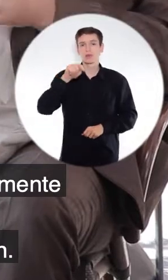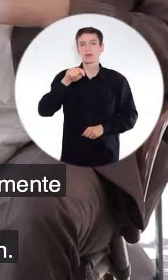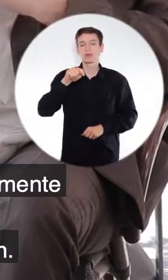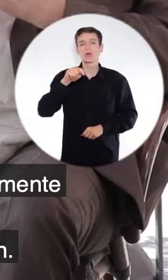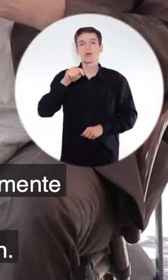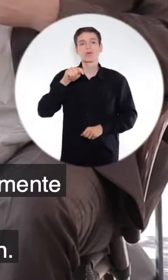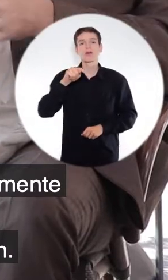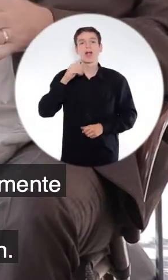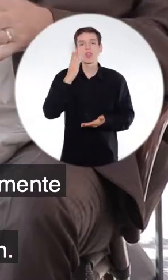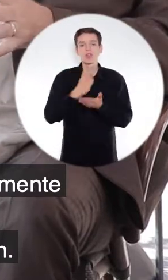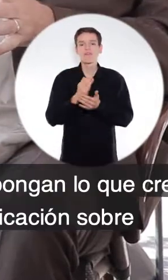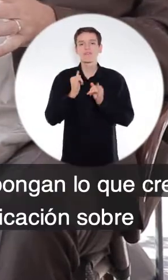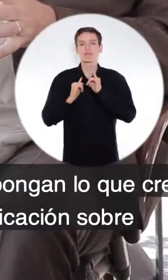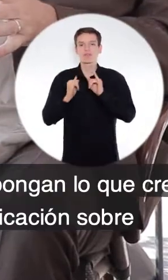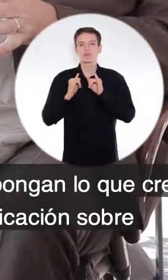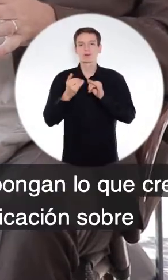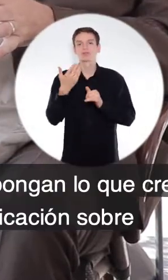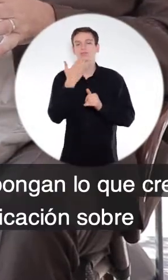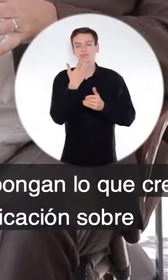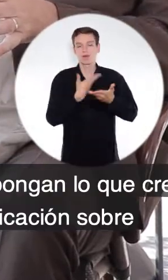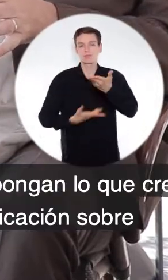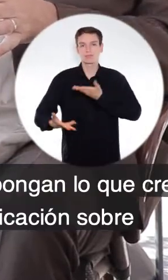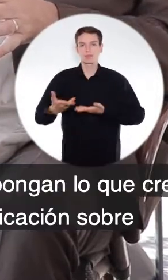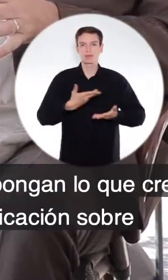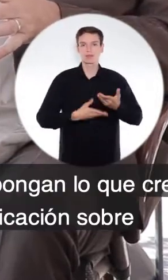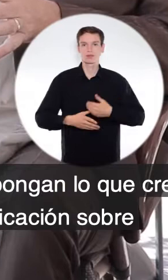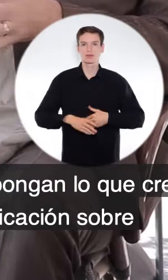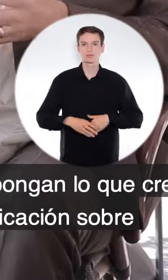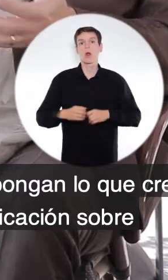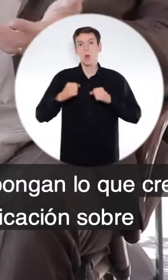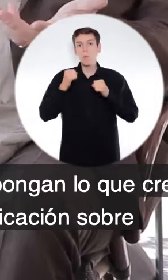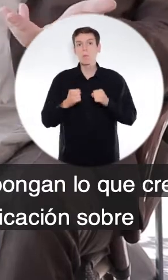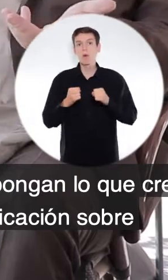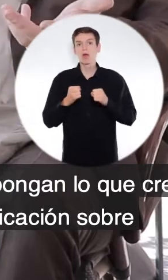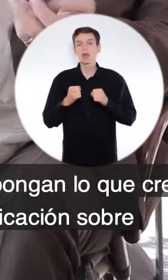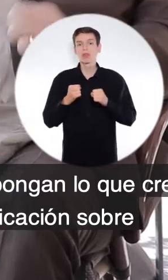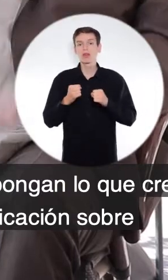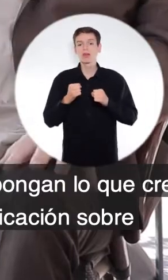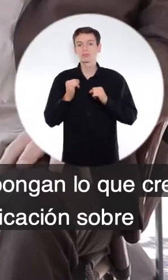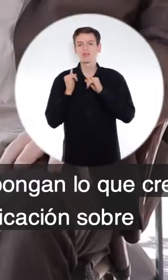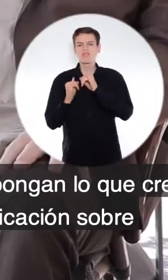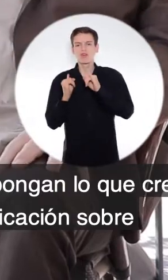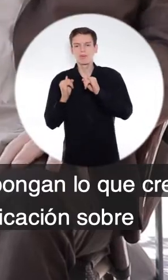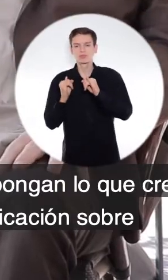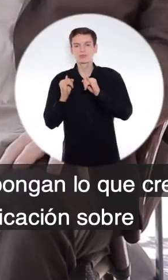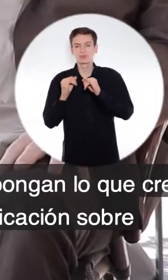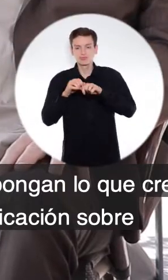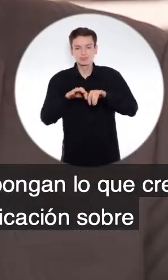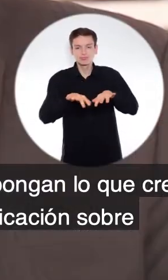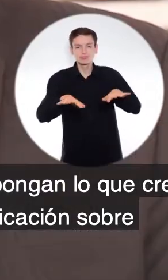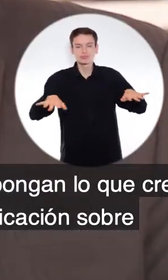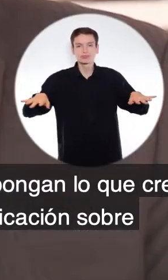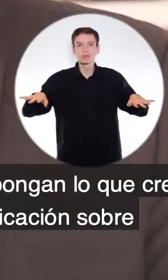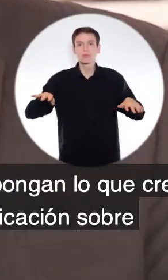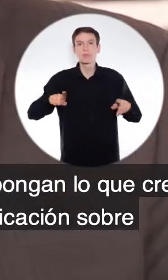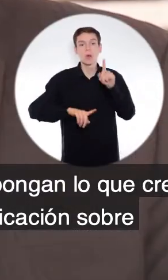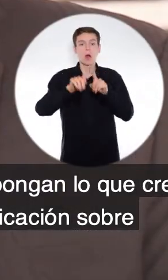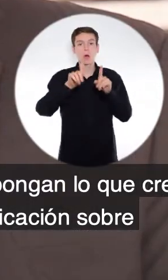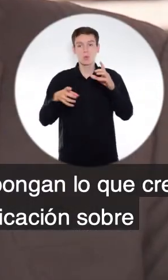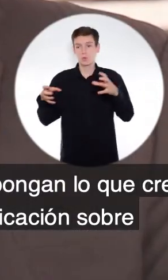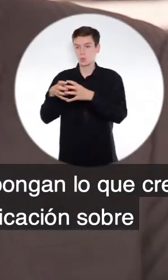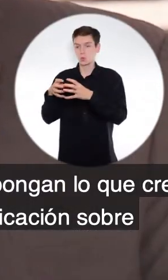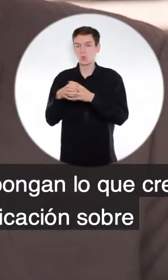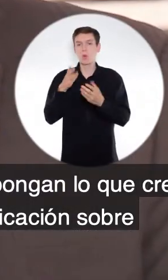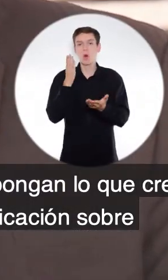the possibility of information flow. So you can have inputs. You could ask groups to provide their ideas for what should be in the Constitution. You could have